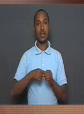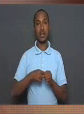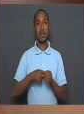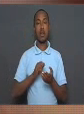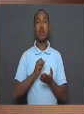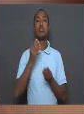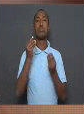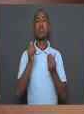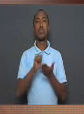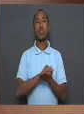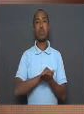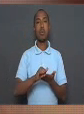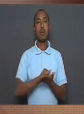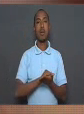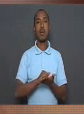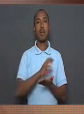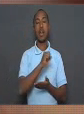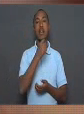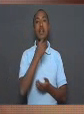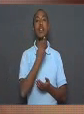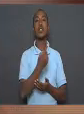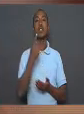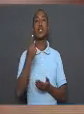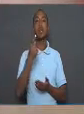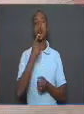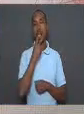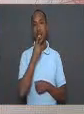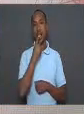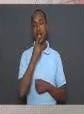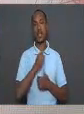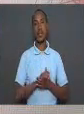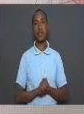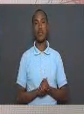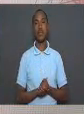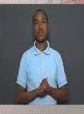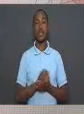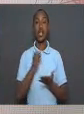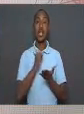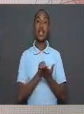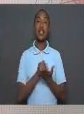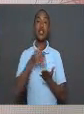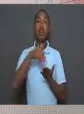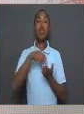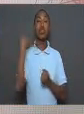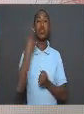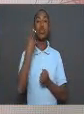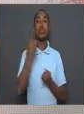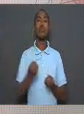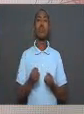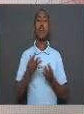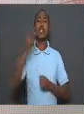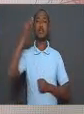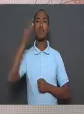soft soaps, and some dry cells. It is also used for more